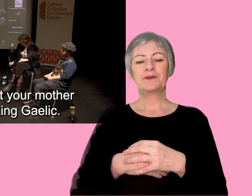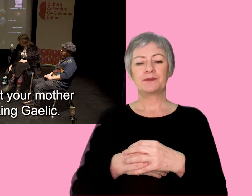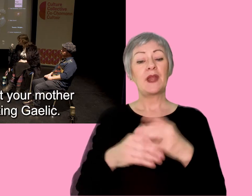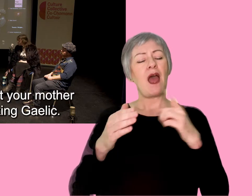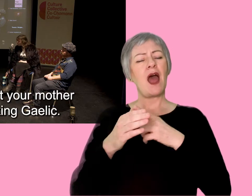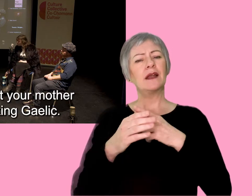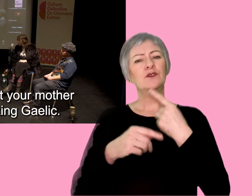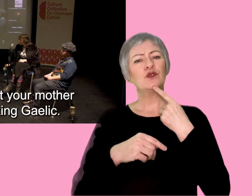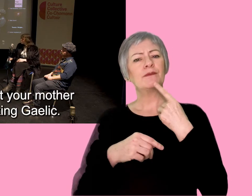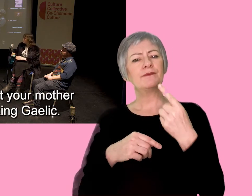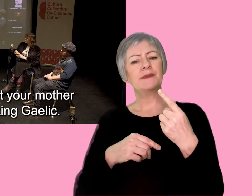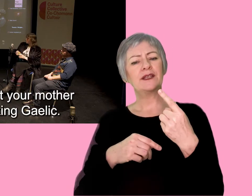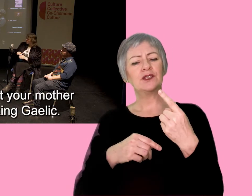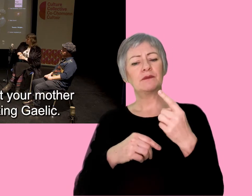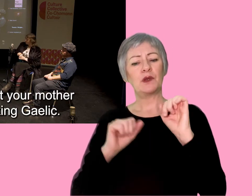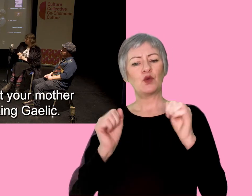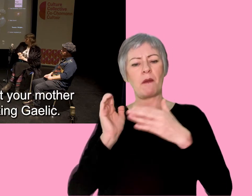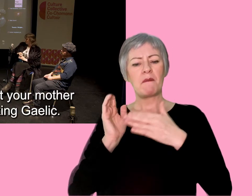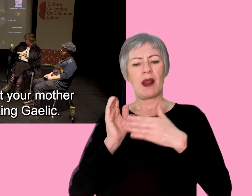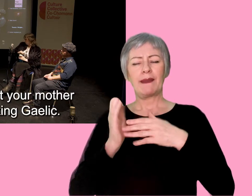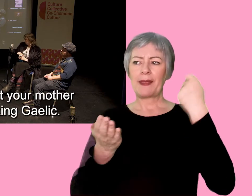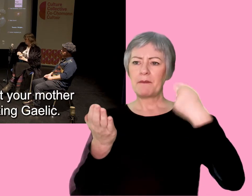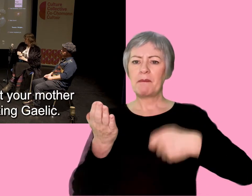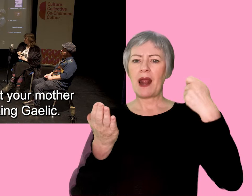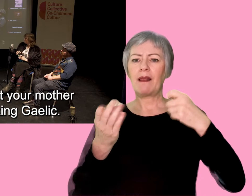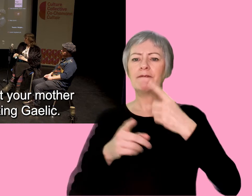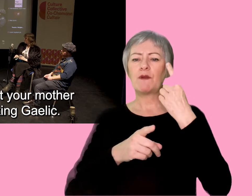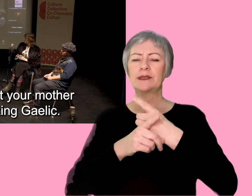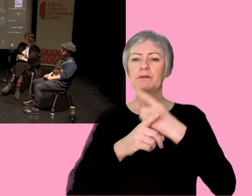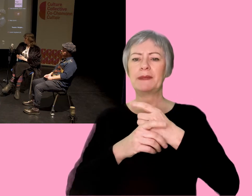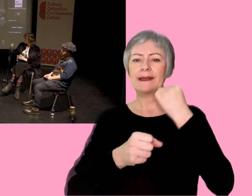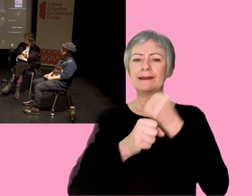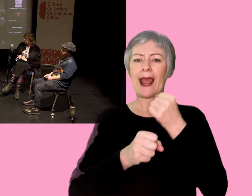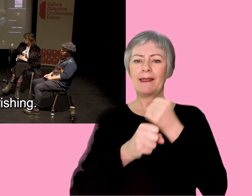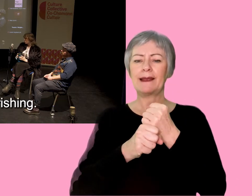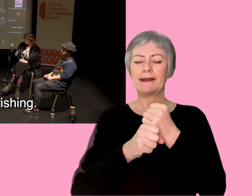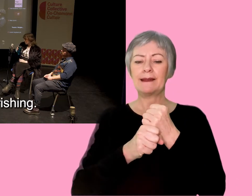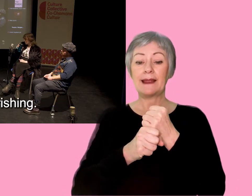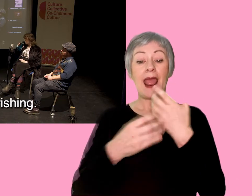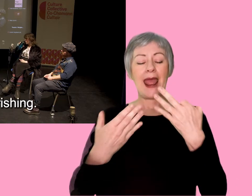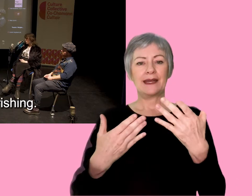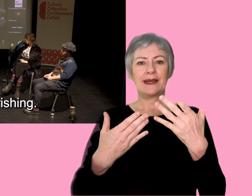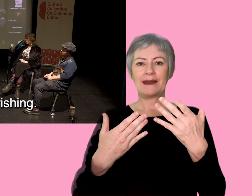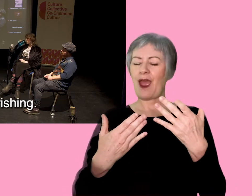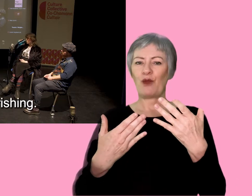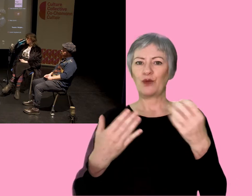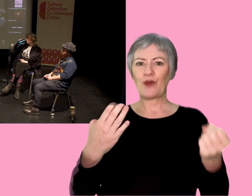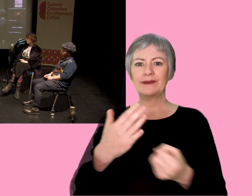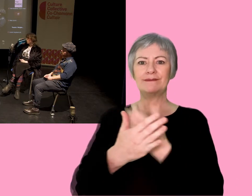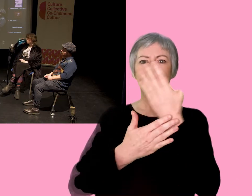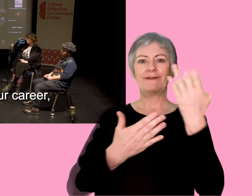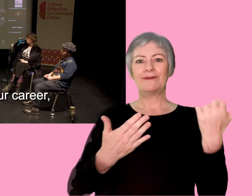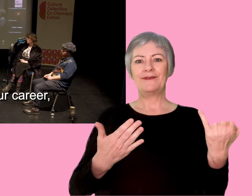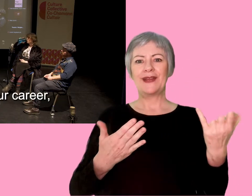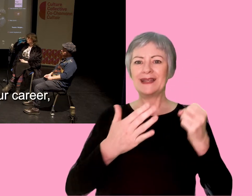Artair, you mentioned about your mother getting the belt for speaking Gaelic, and now you're flourishing.